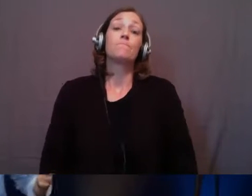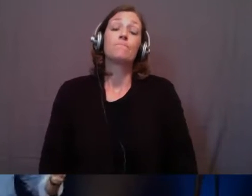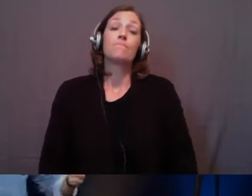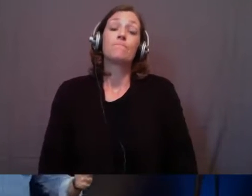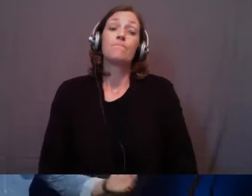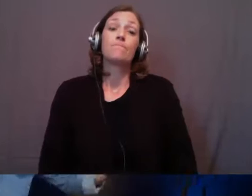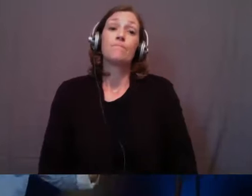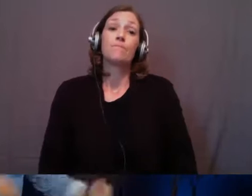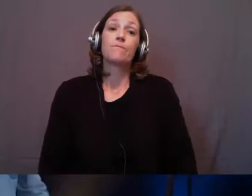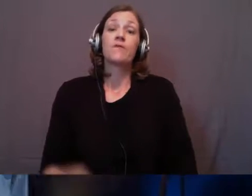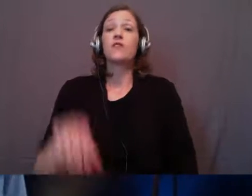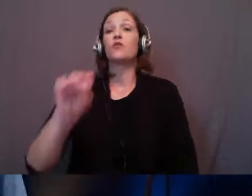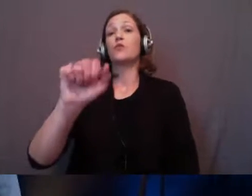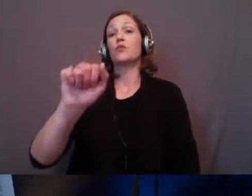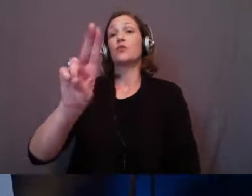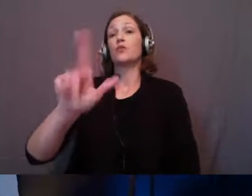So